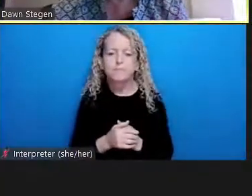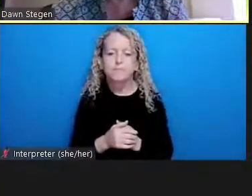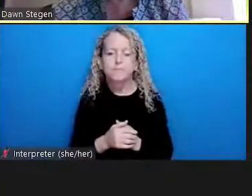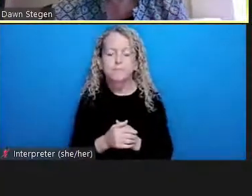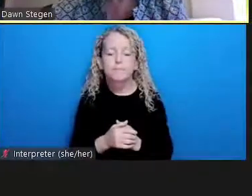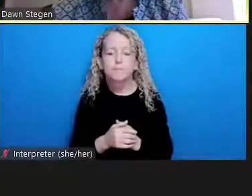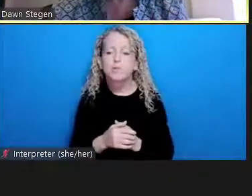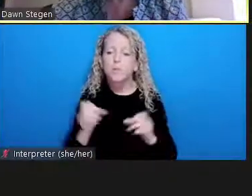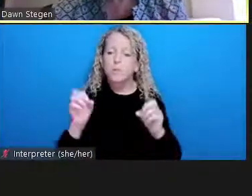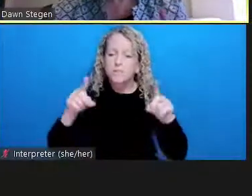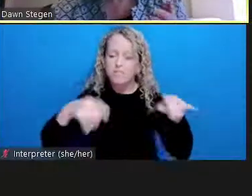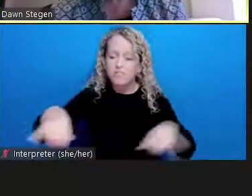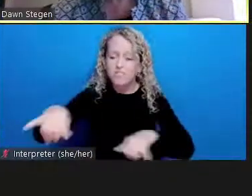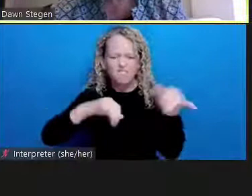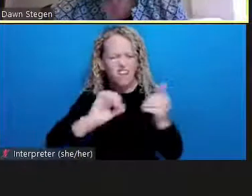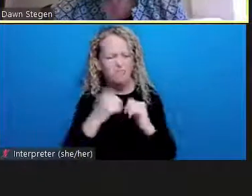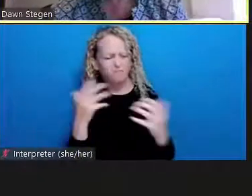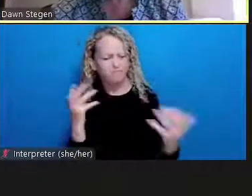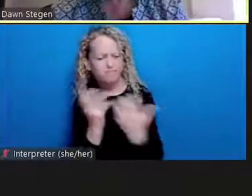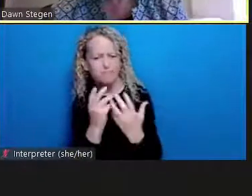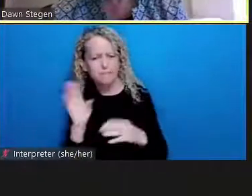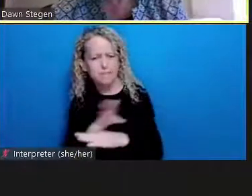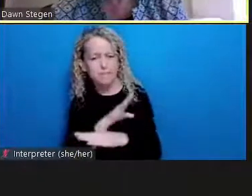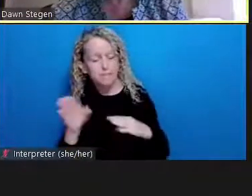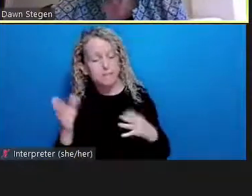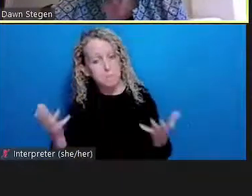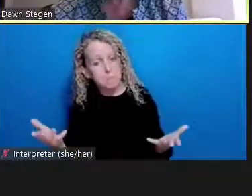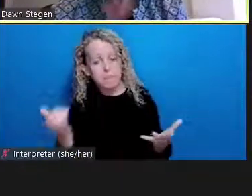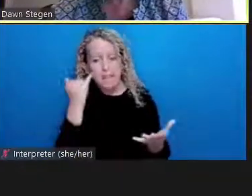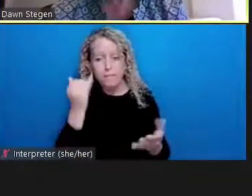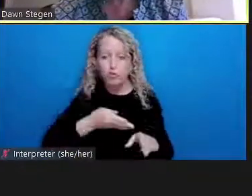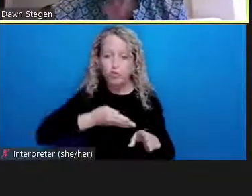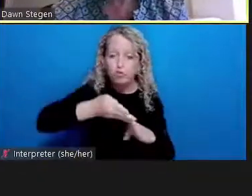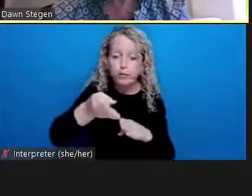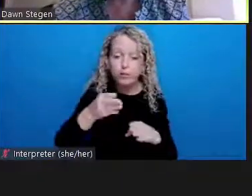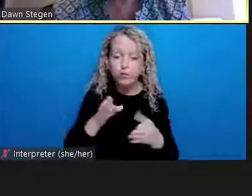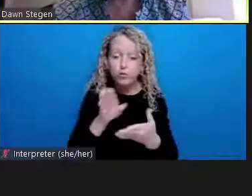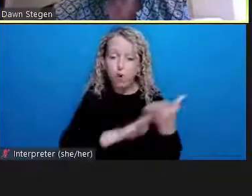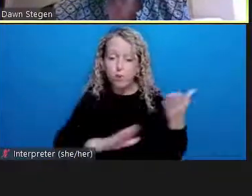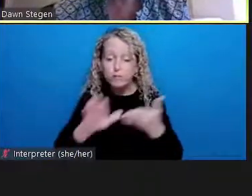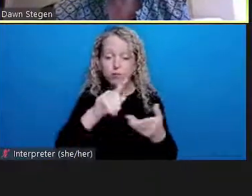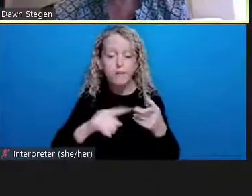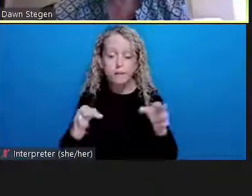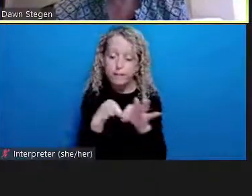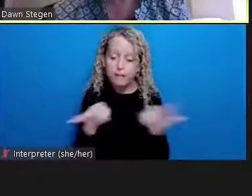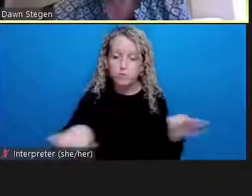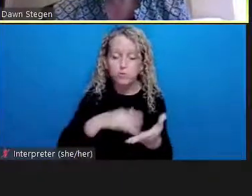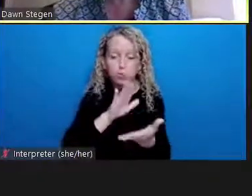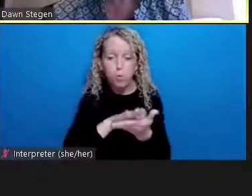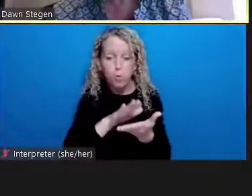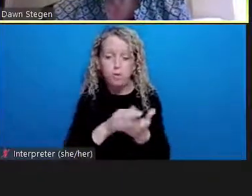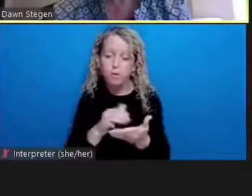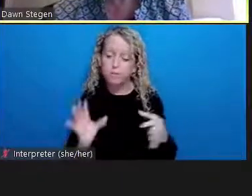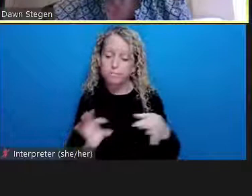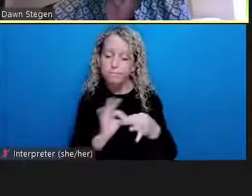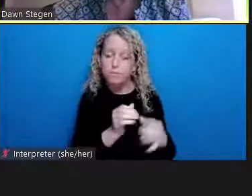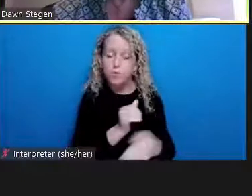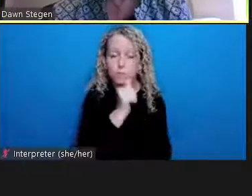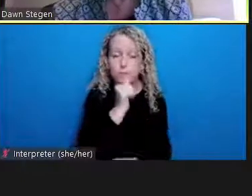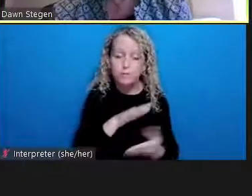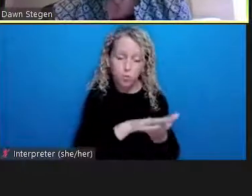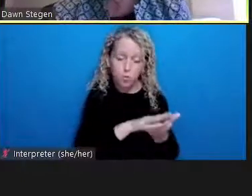relate to businesses? Well, if you're a career college or a language school or connected to a private school, the education standards will